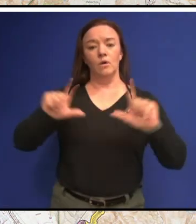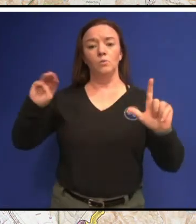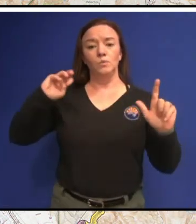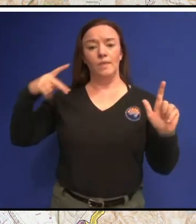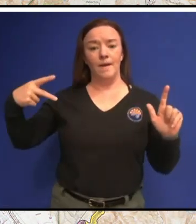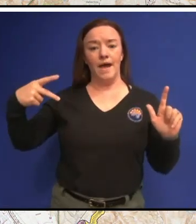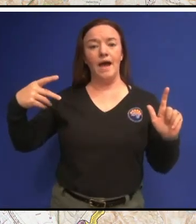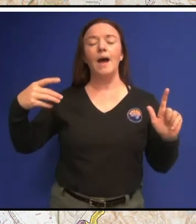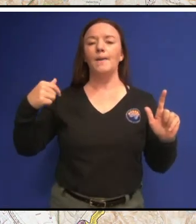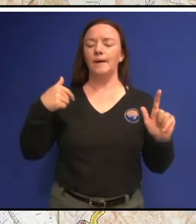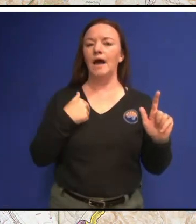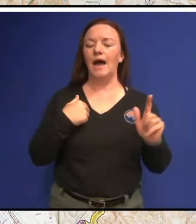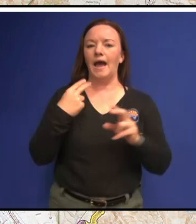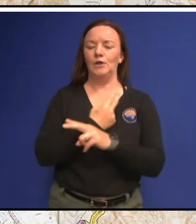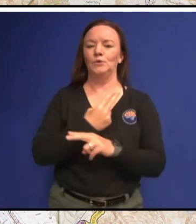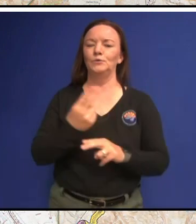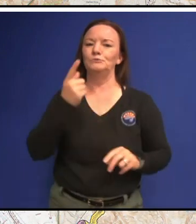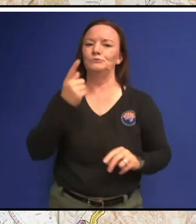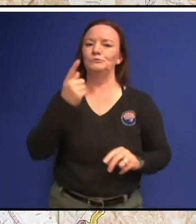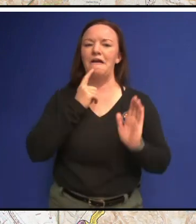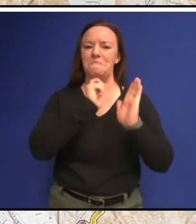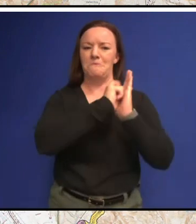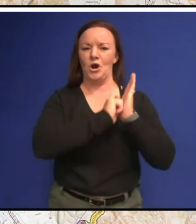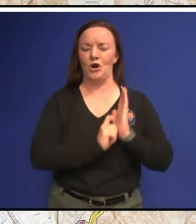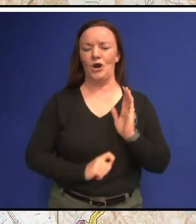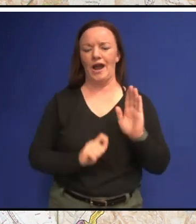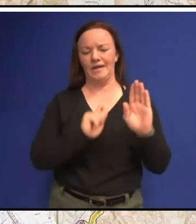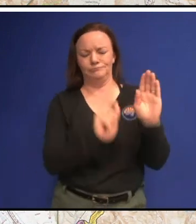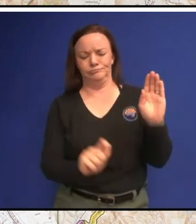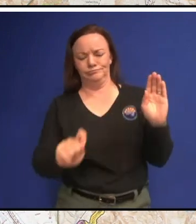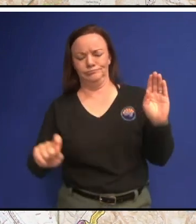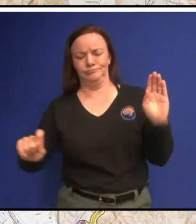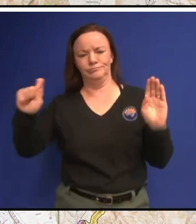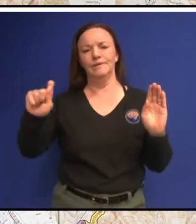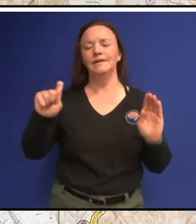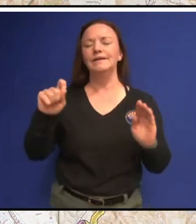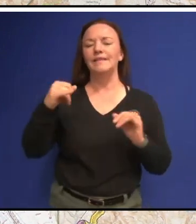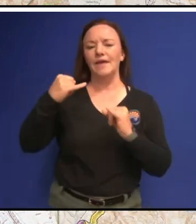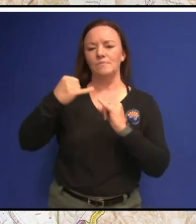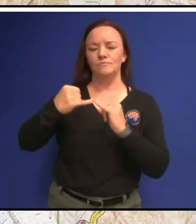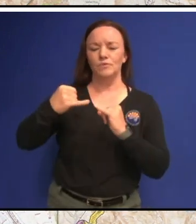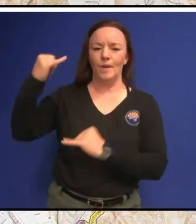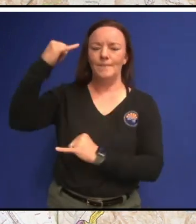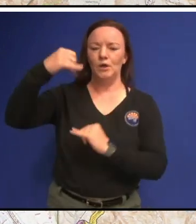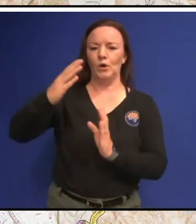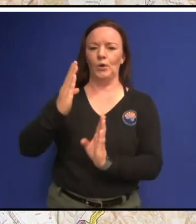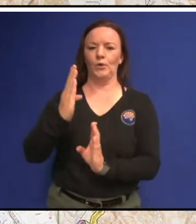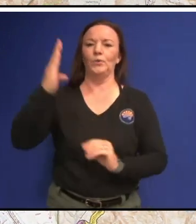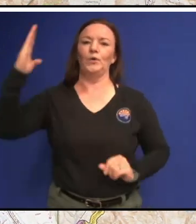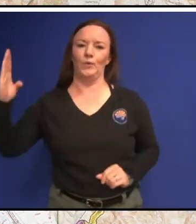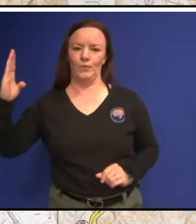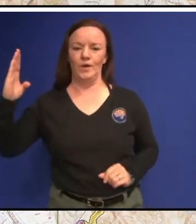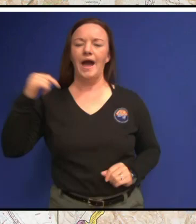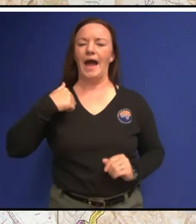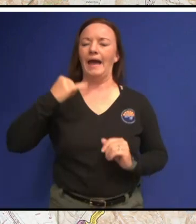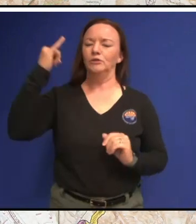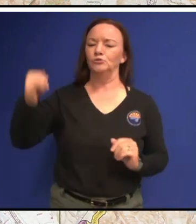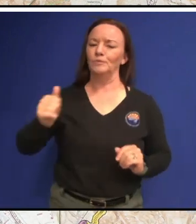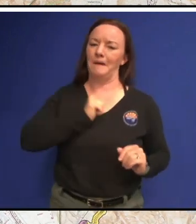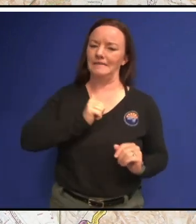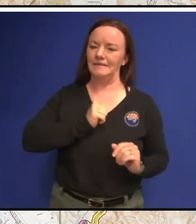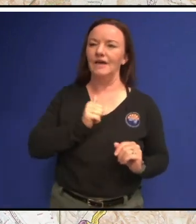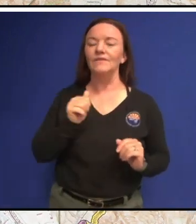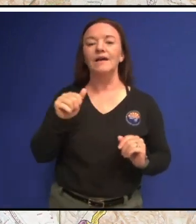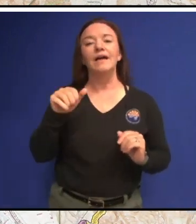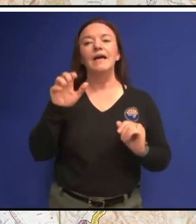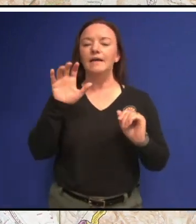red marker, and drew in the bottom where the perimeter had grown. I just want to let you guys know that is that's subject to